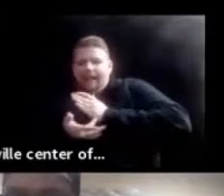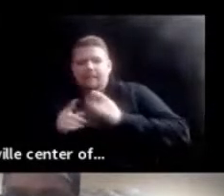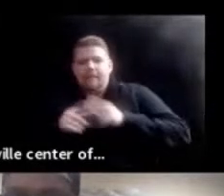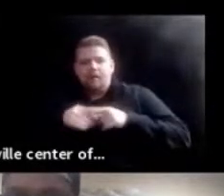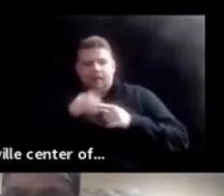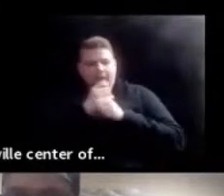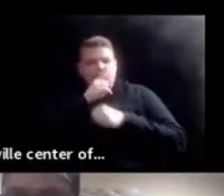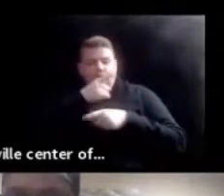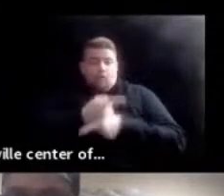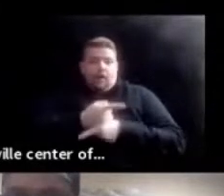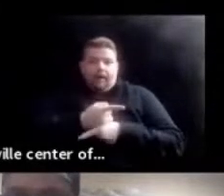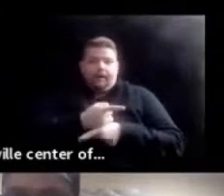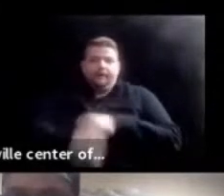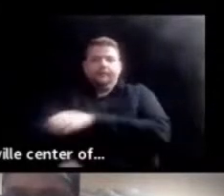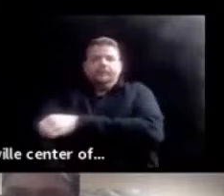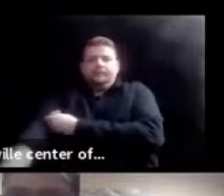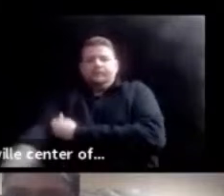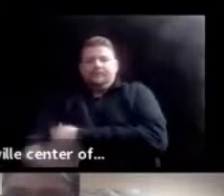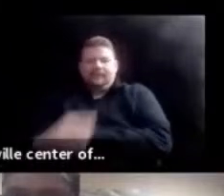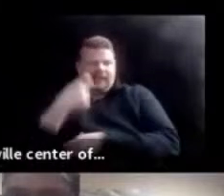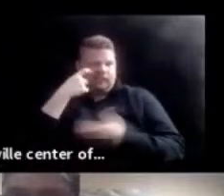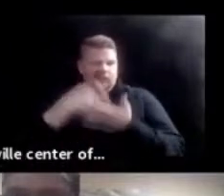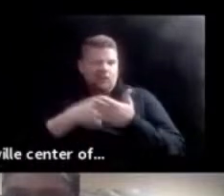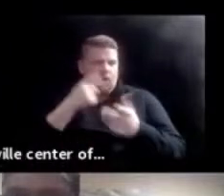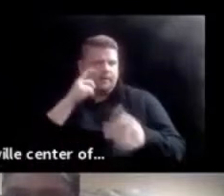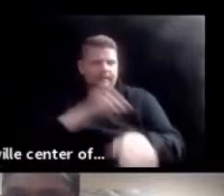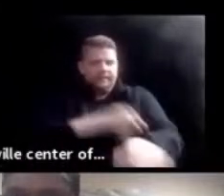just noticed that.